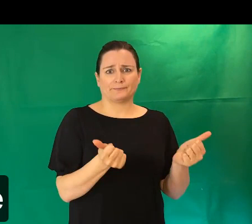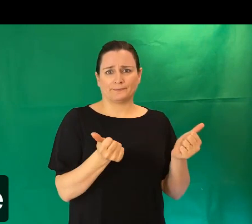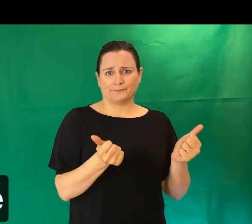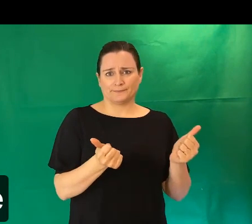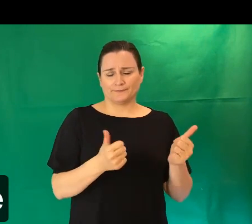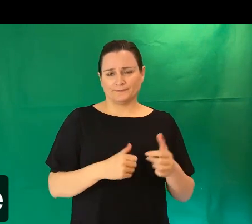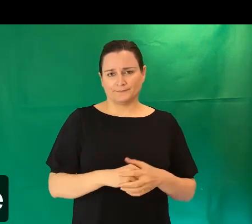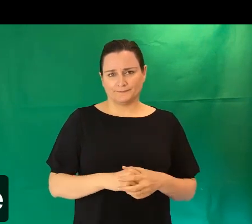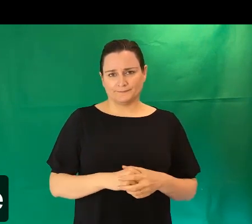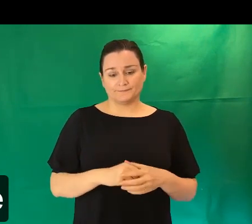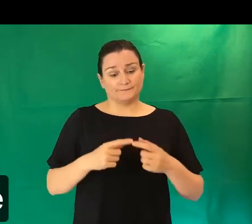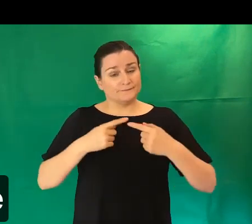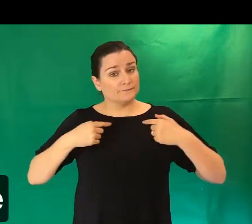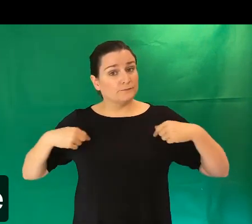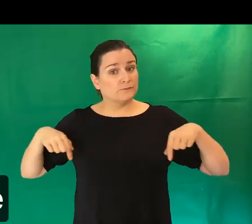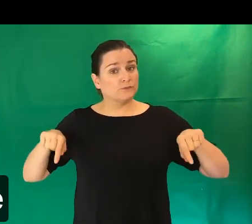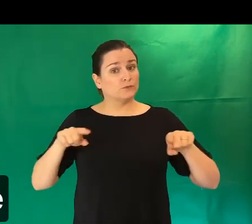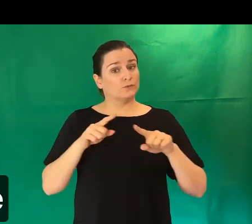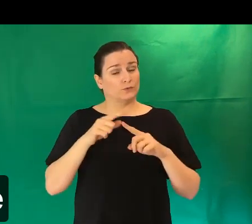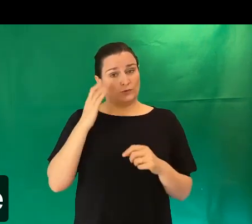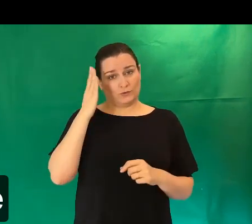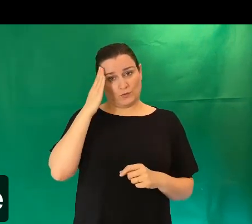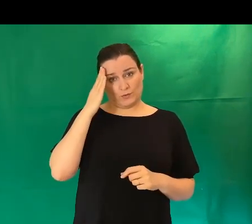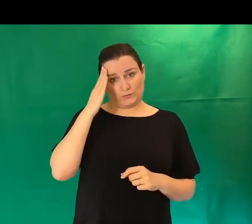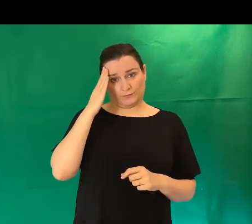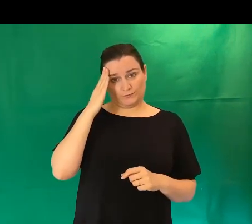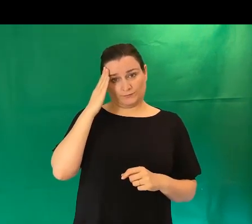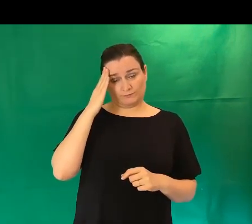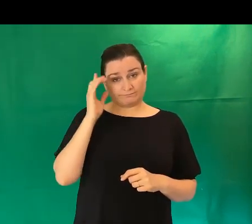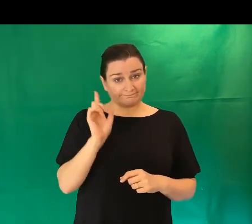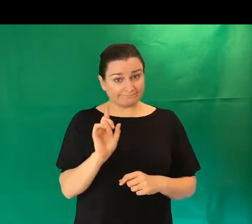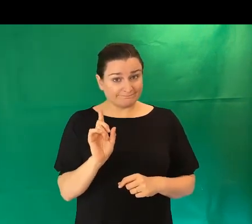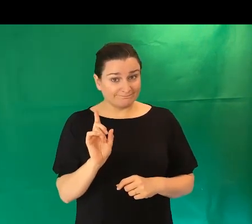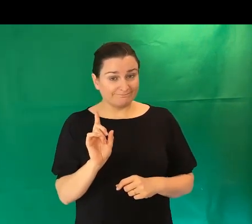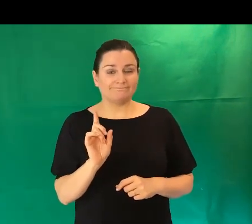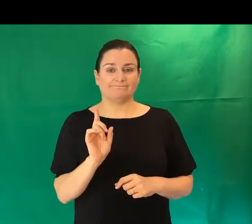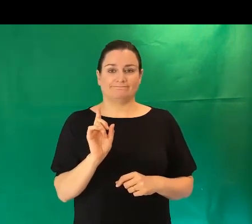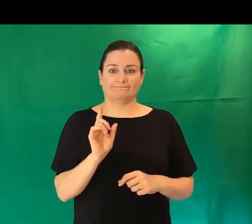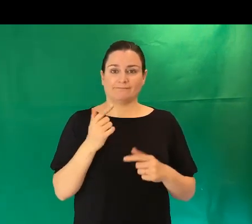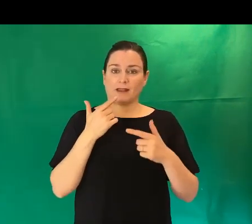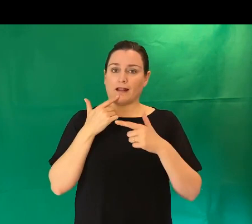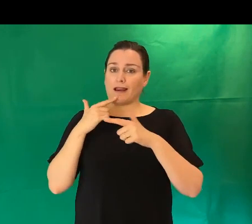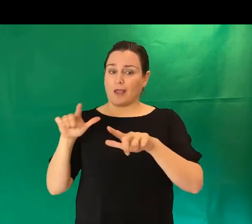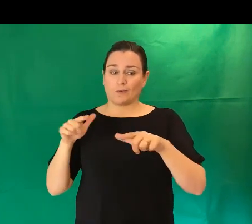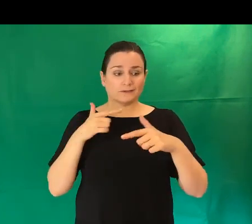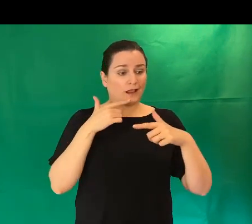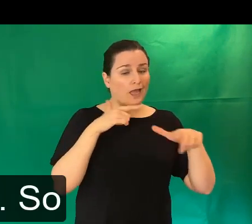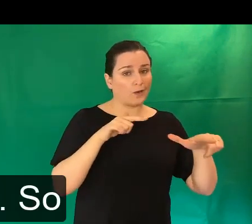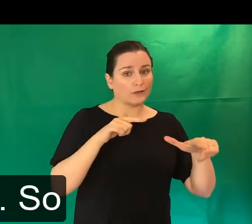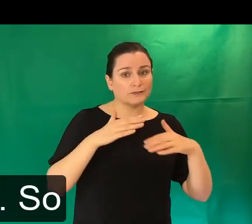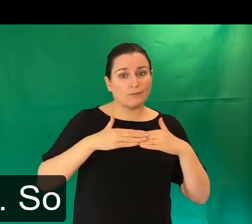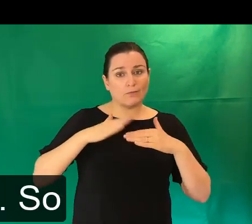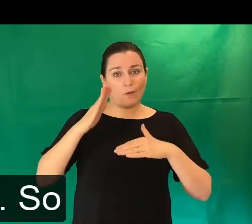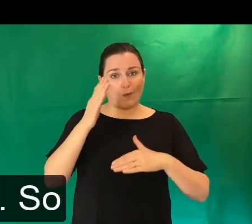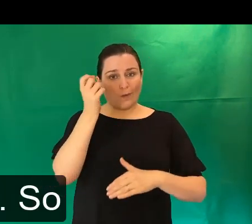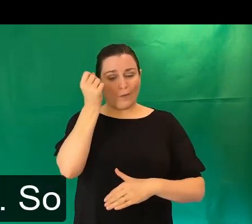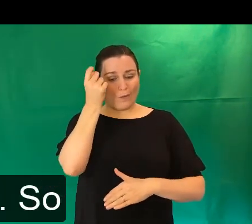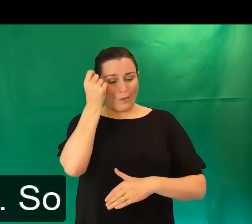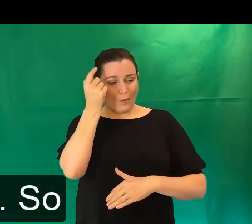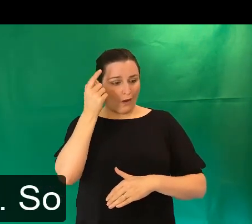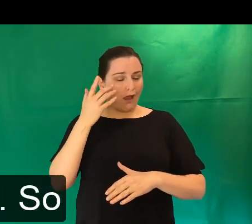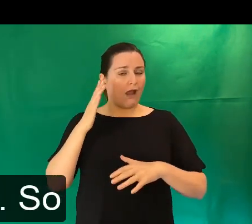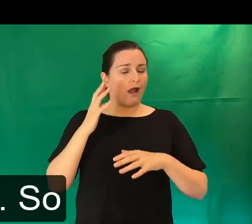linguists, that knowledge about languages is a great tool in helping